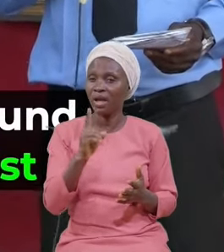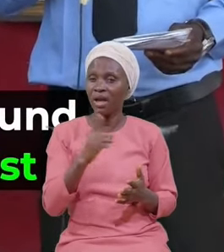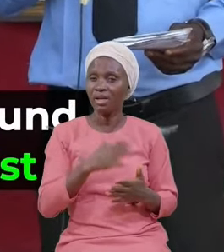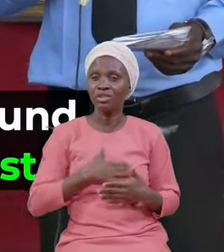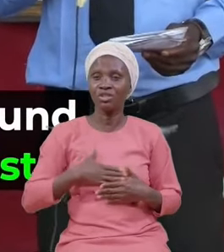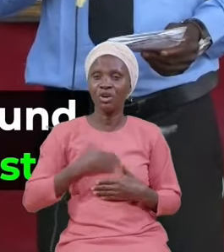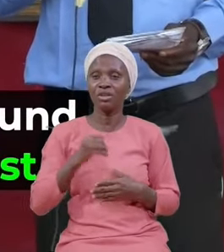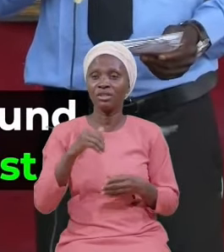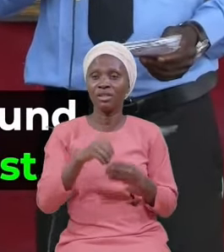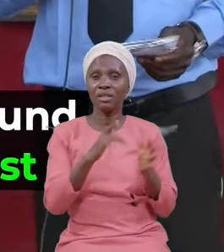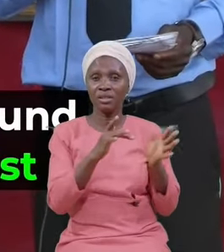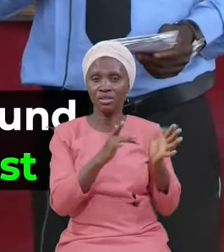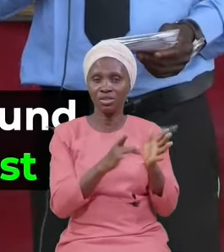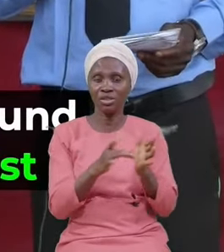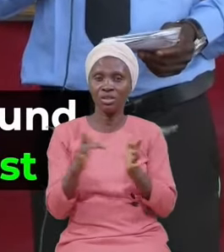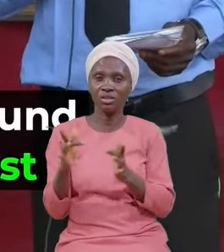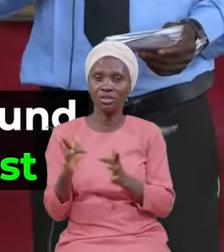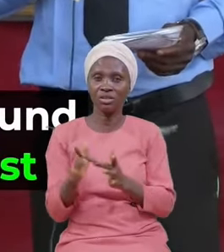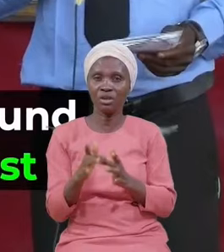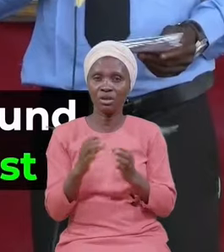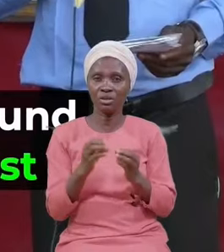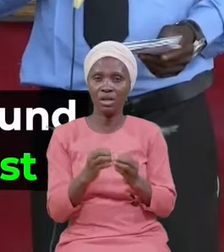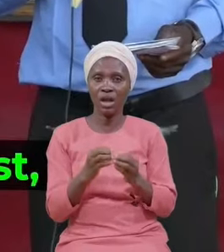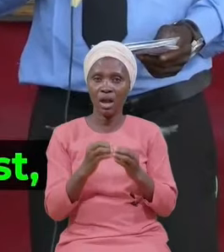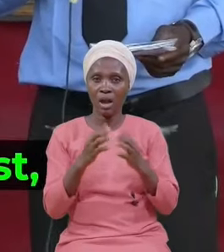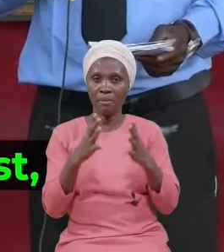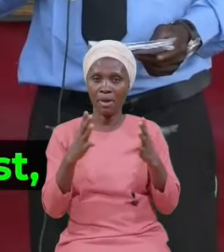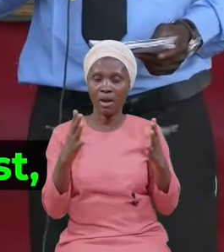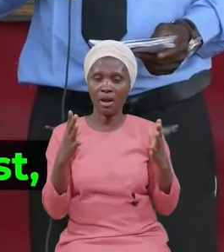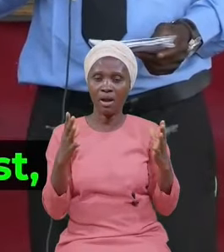Pleasures in Jesus